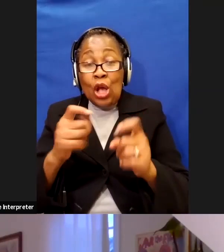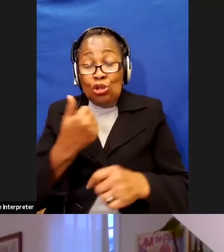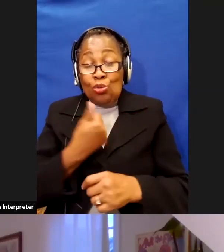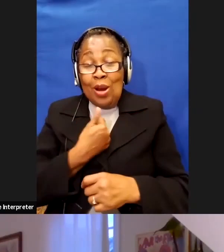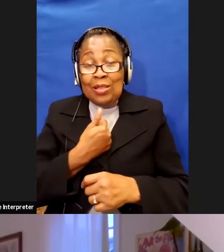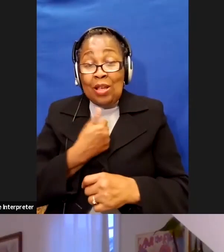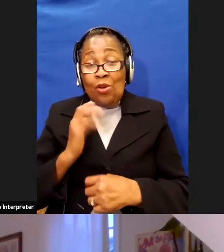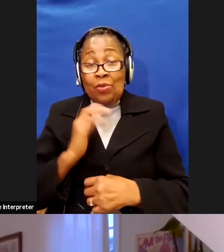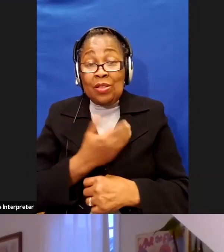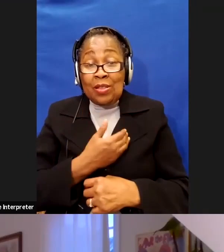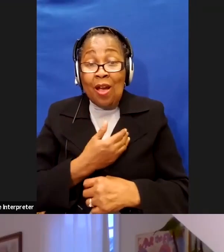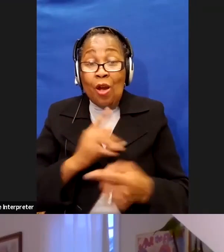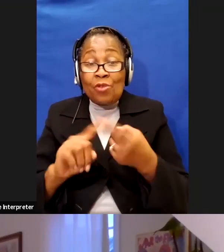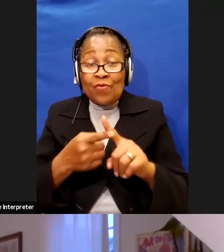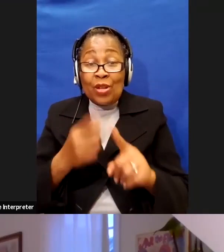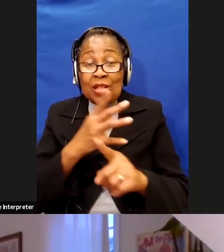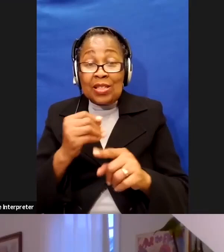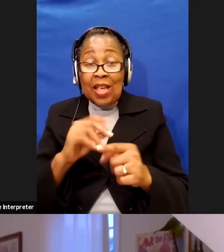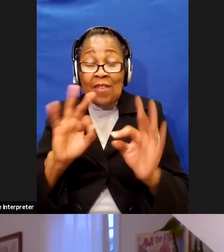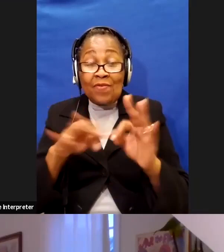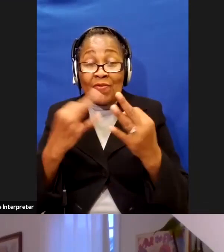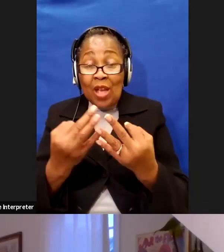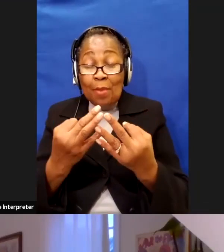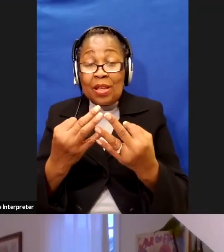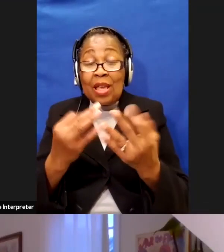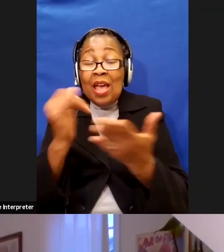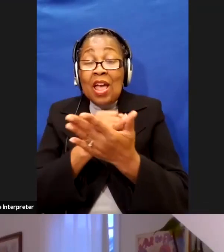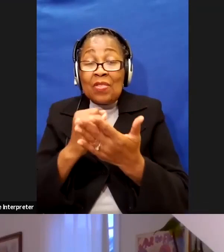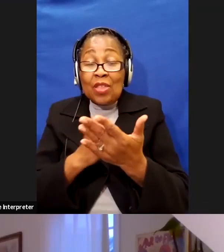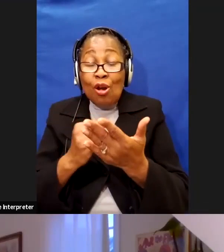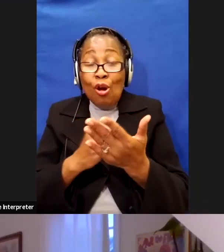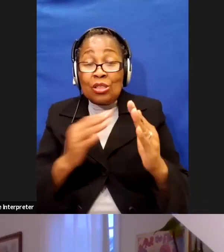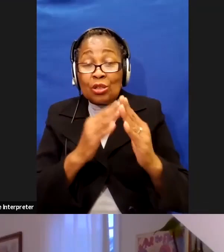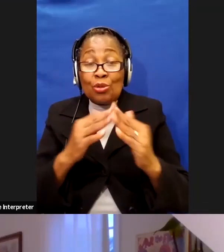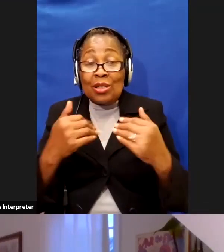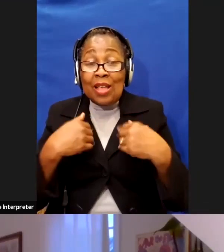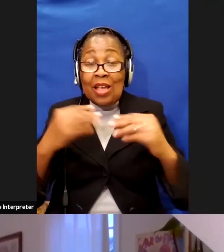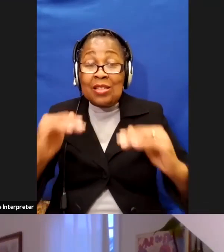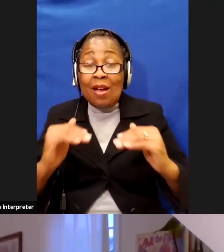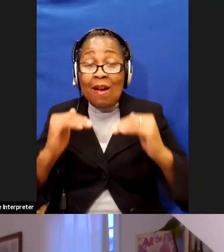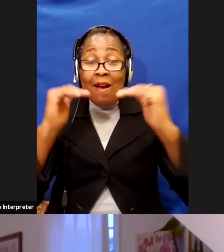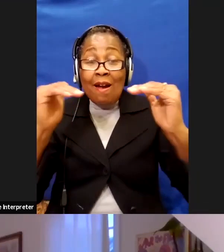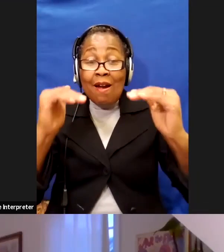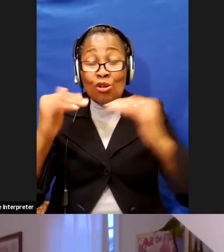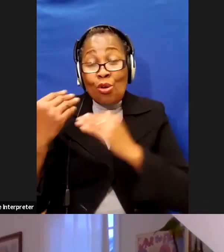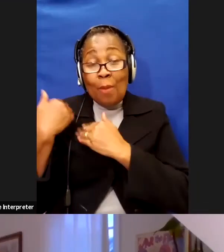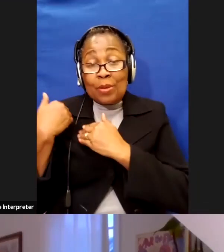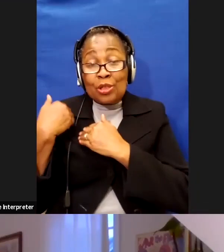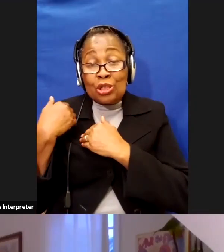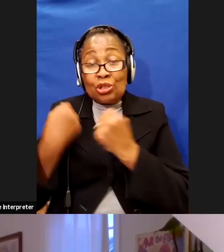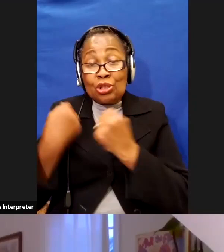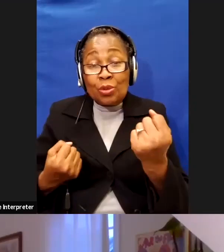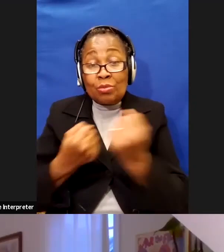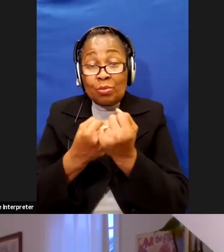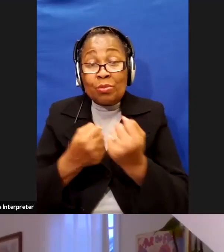family. And that the arts community has, I believe, a higher obligation to endorse those rights and support those rights.